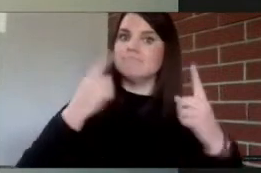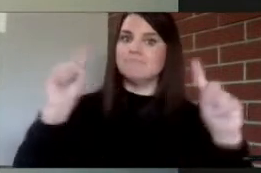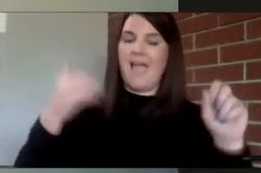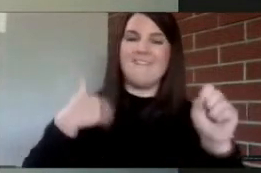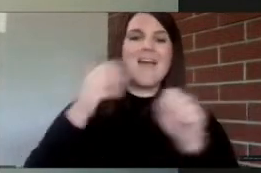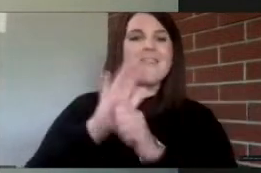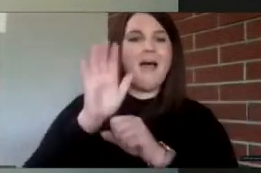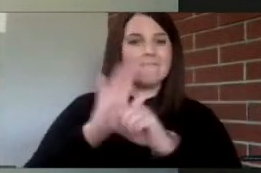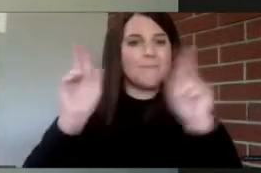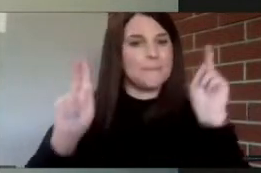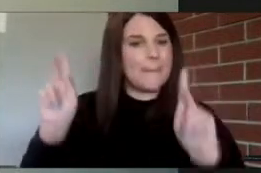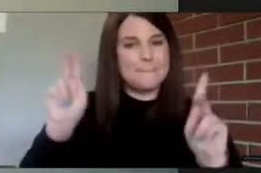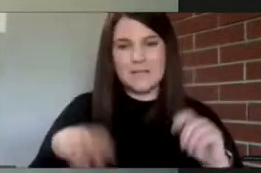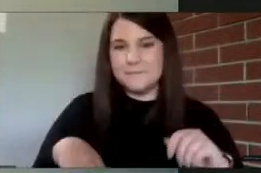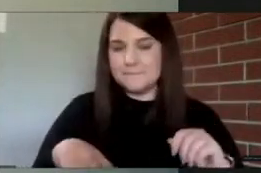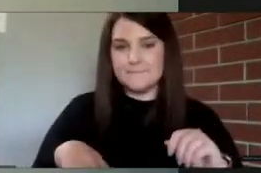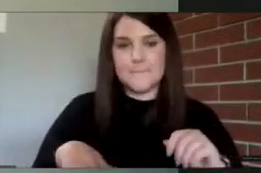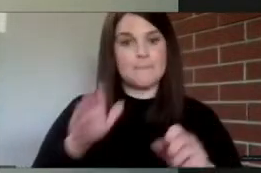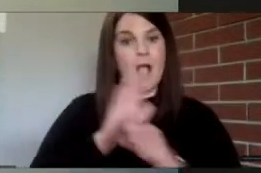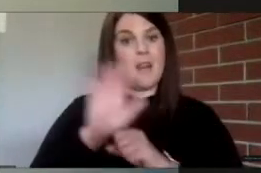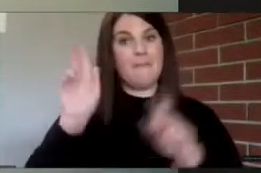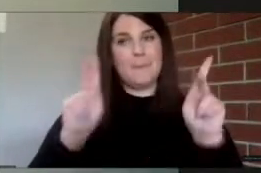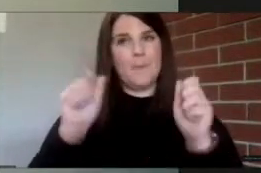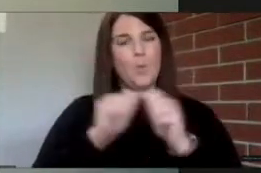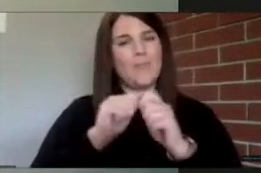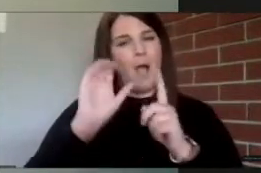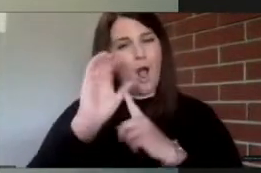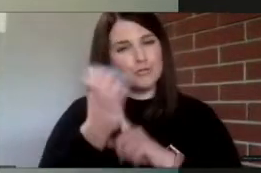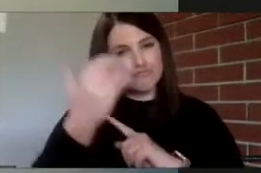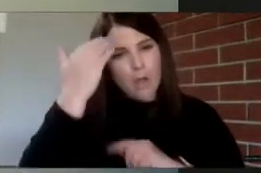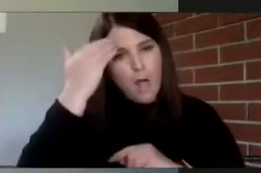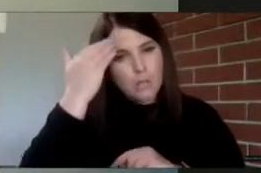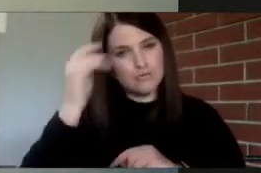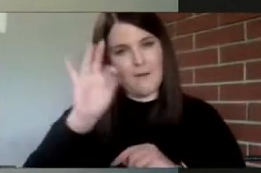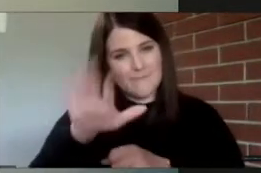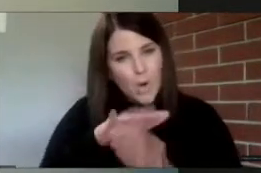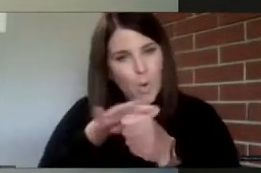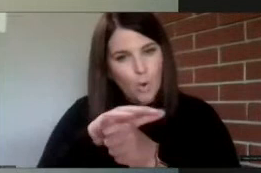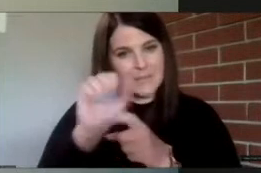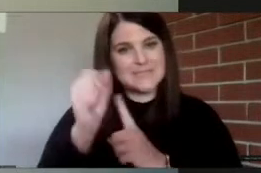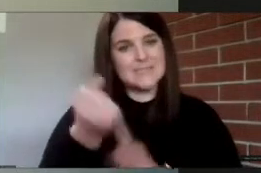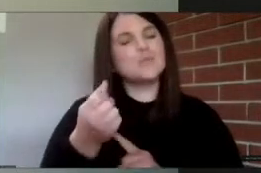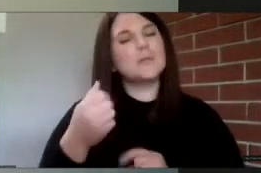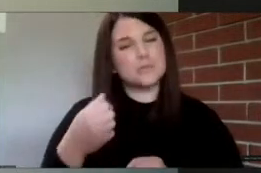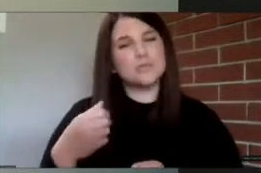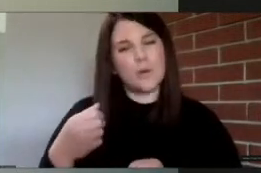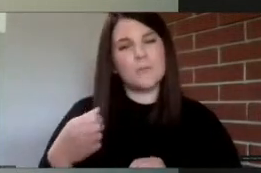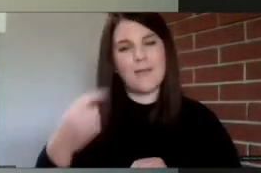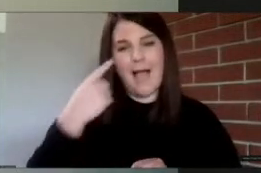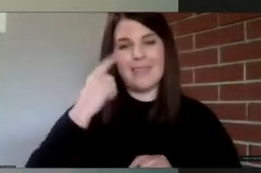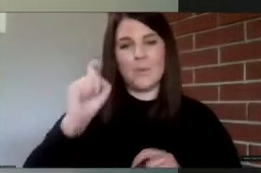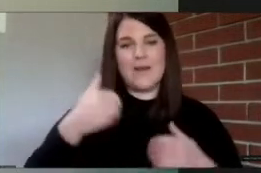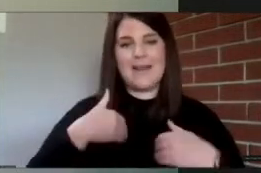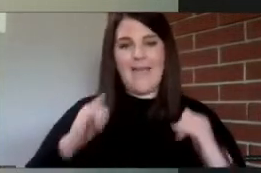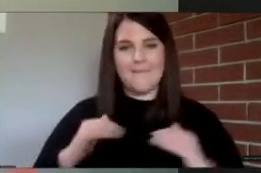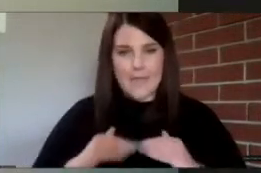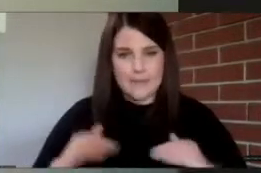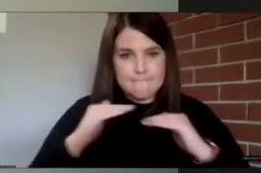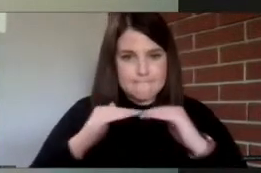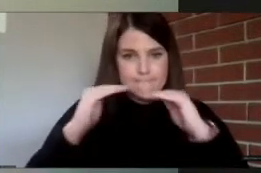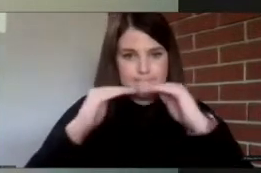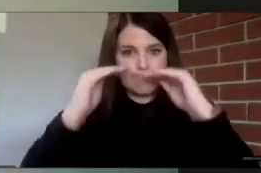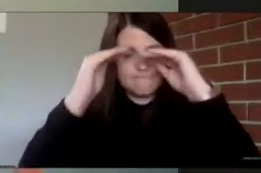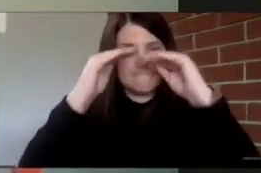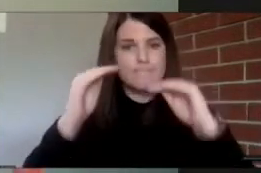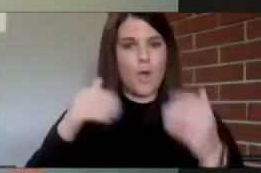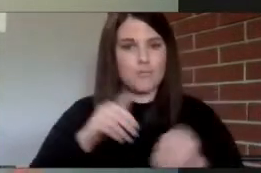there and enough people with cultural knowledge of the local situations. So I think we need to kind of have this tiered approach where we would have